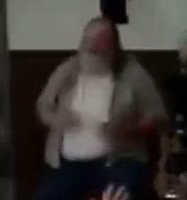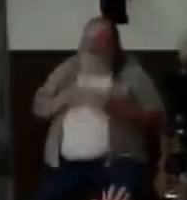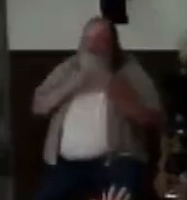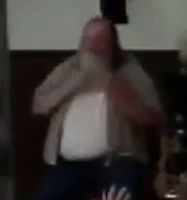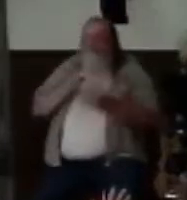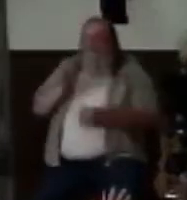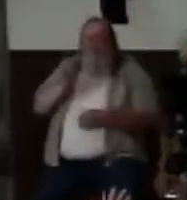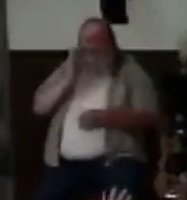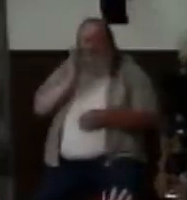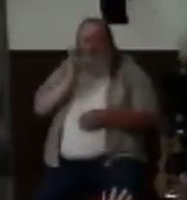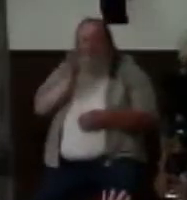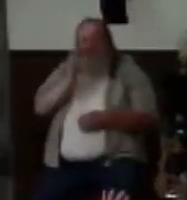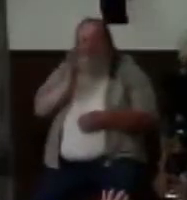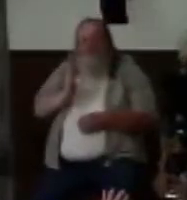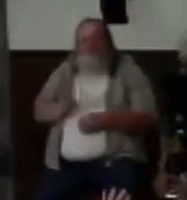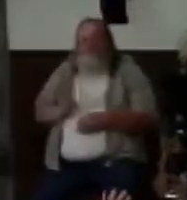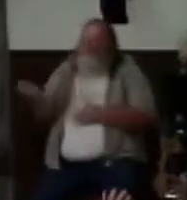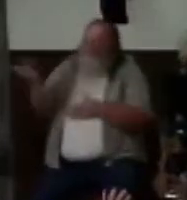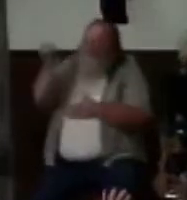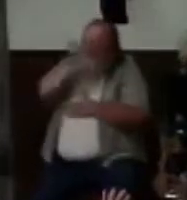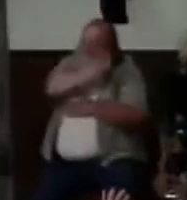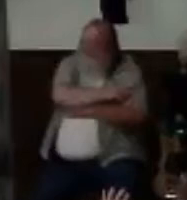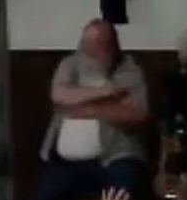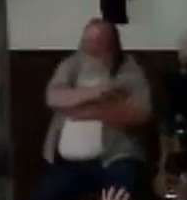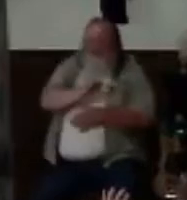it. Today I need it. Pour it out.